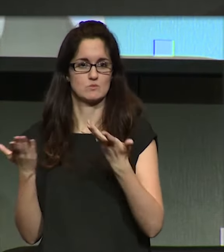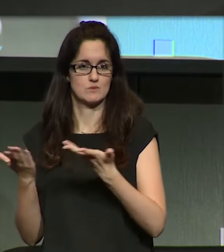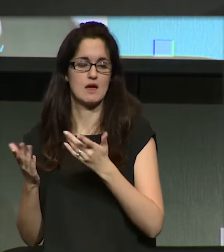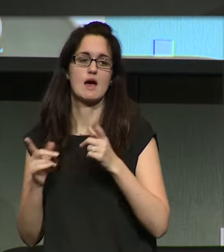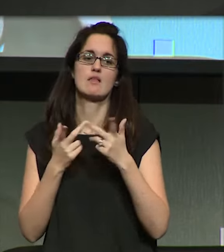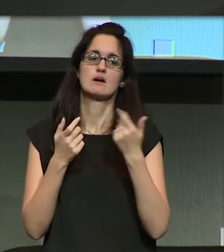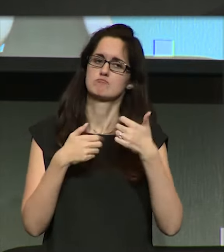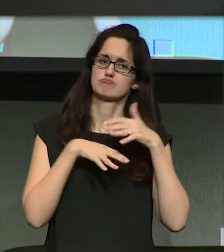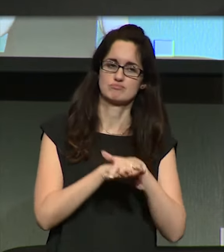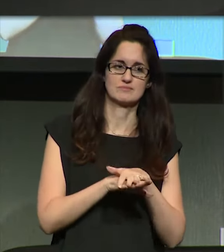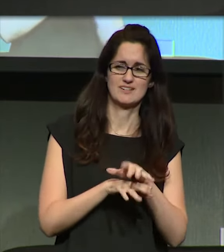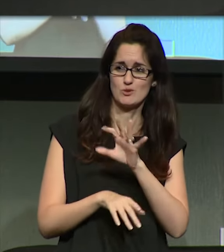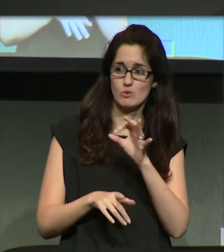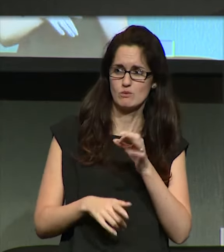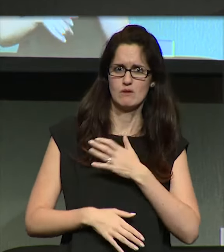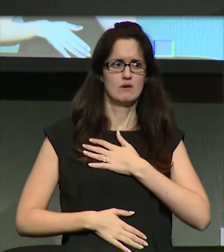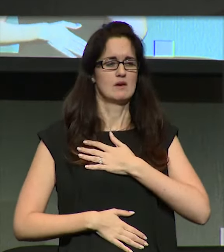because